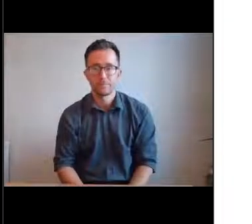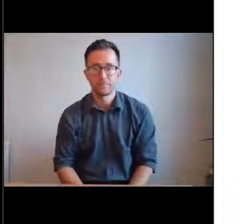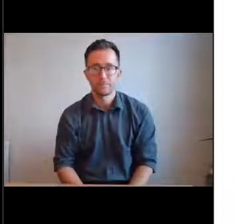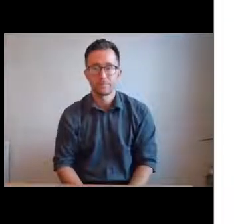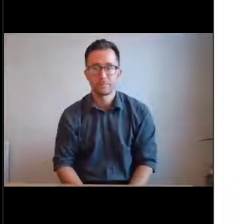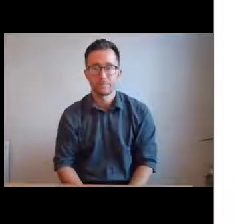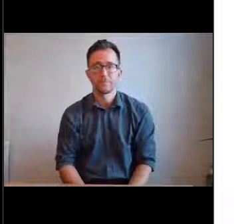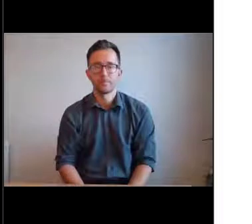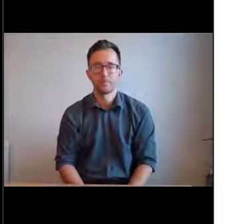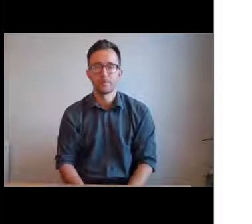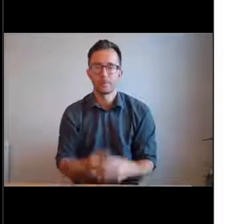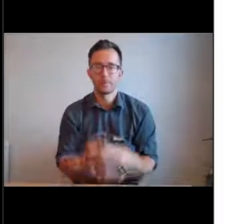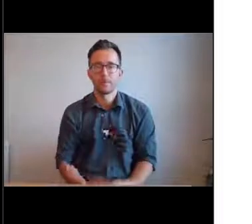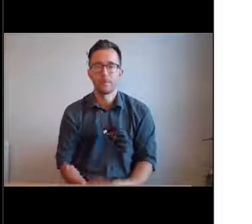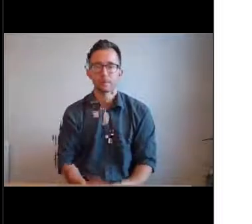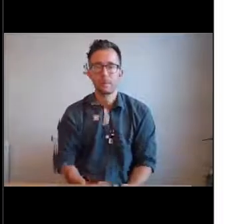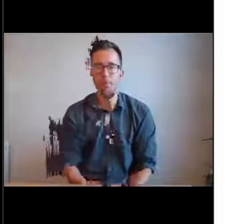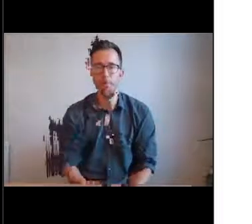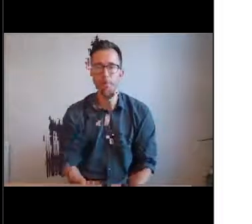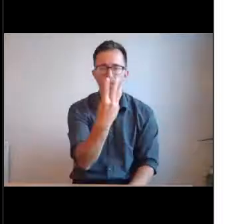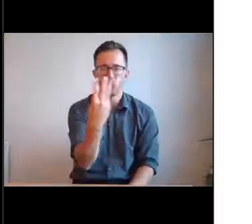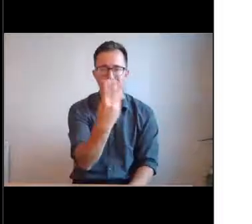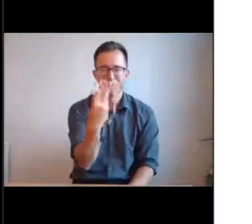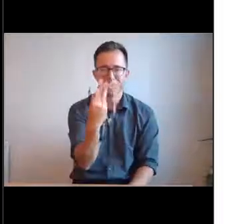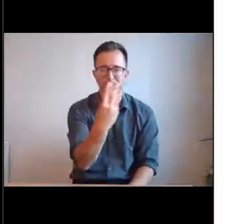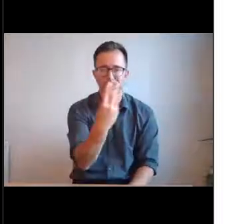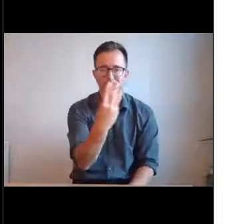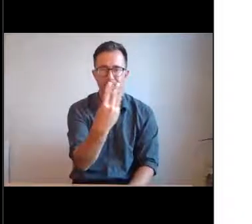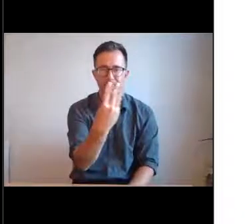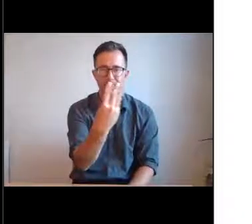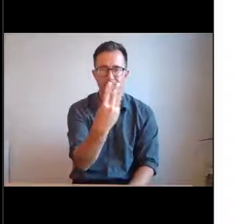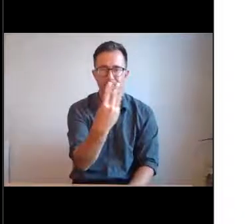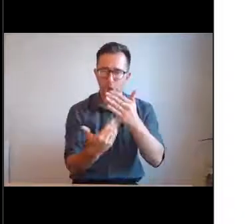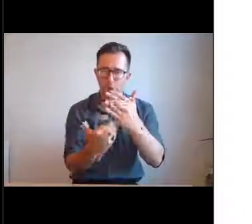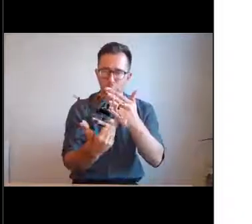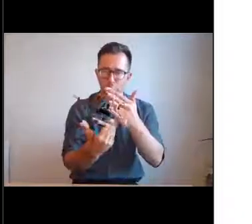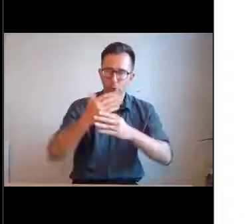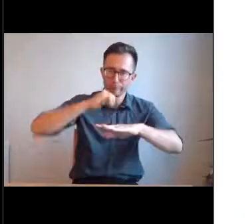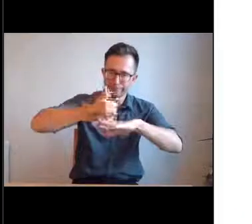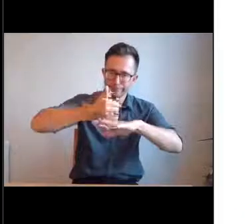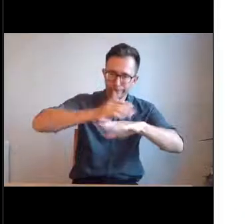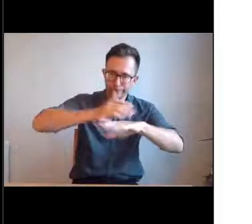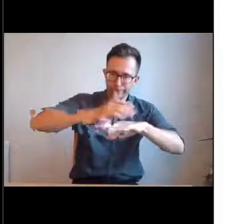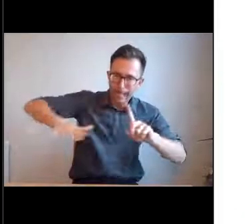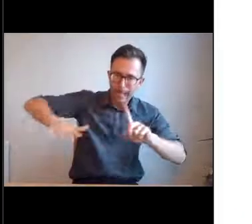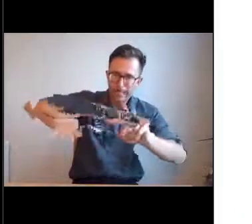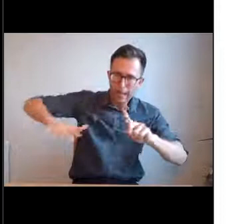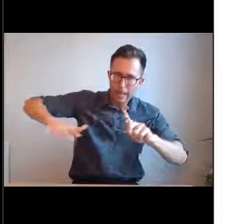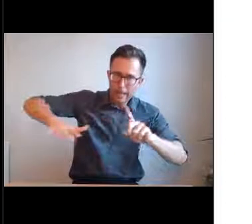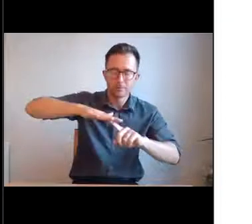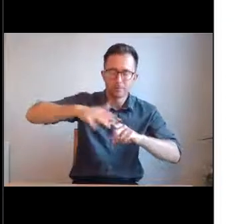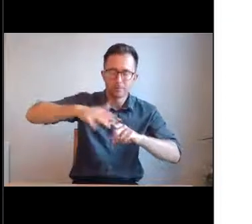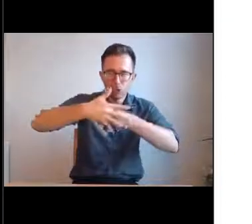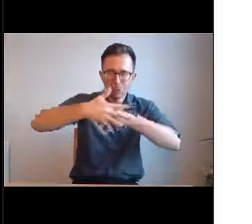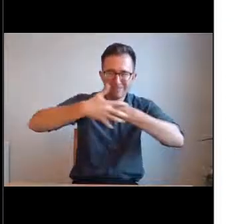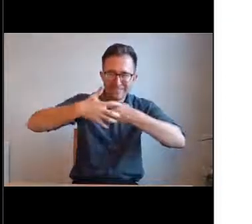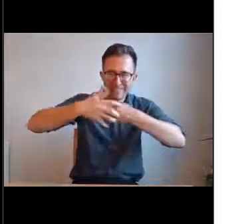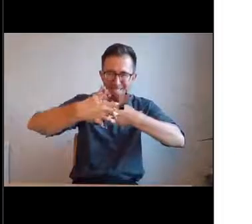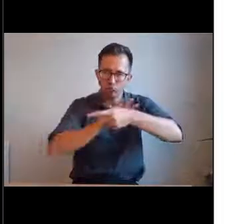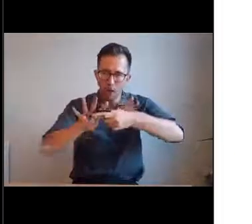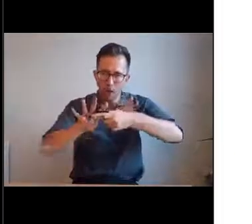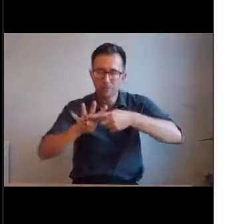Then we've got point number 13, which shows where landscaping would take place around a proposed substation.